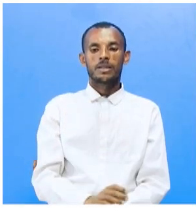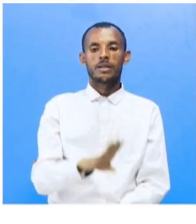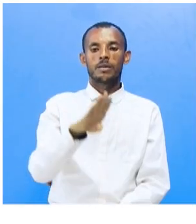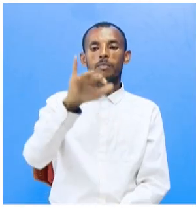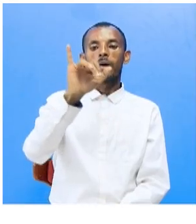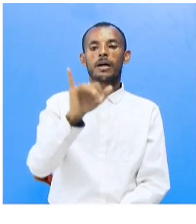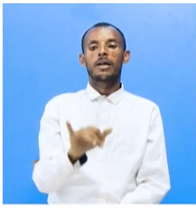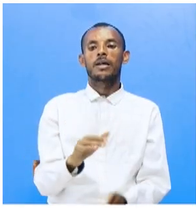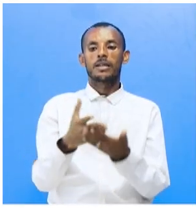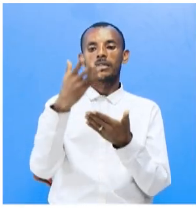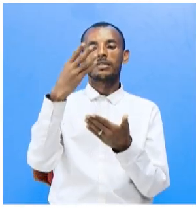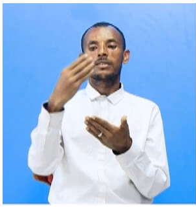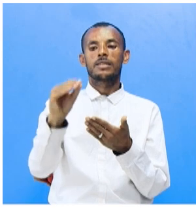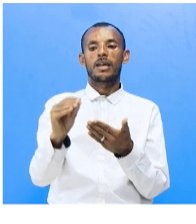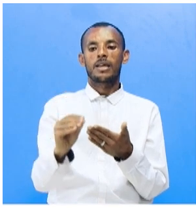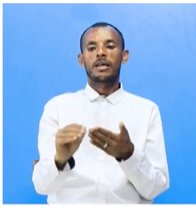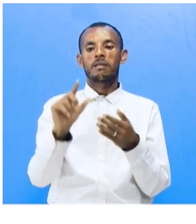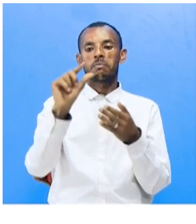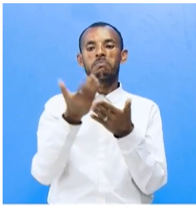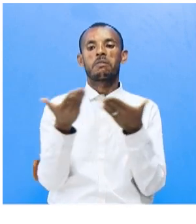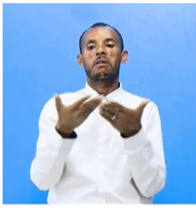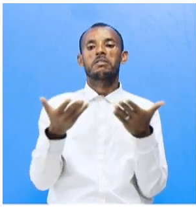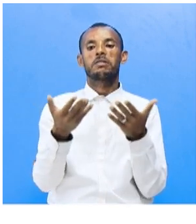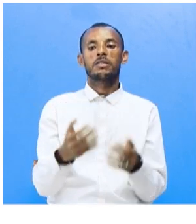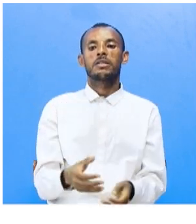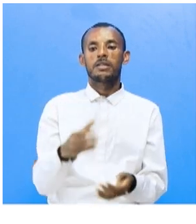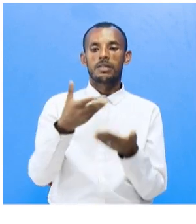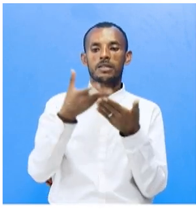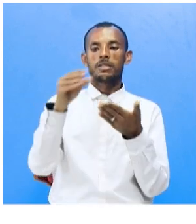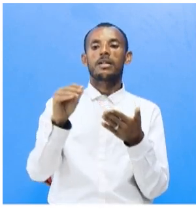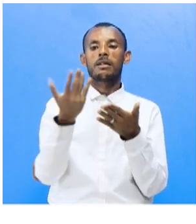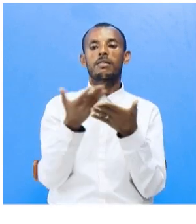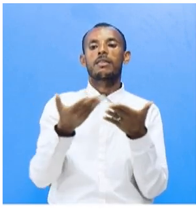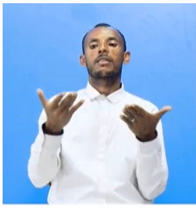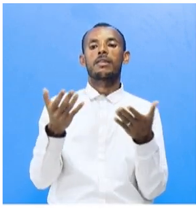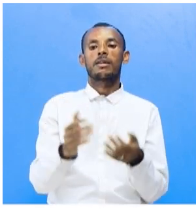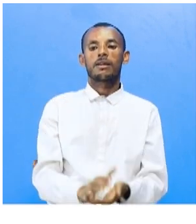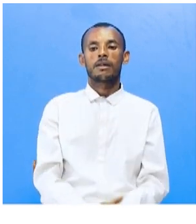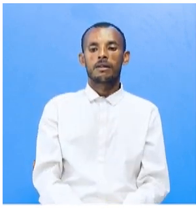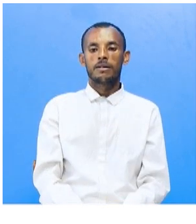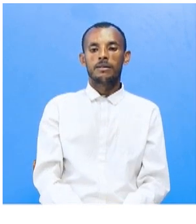by selling an article. By selling an article